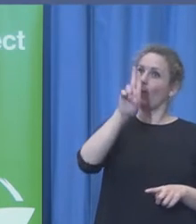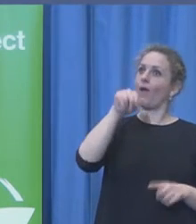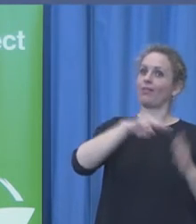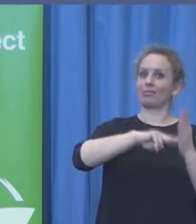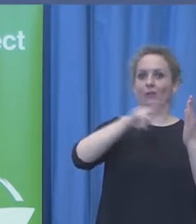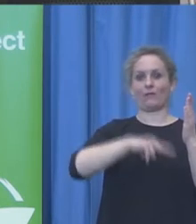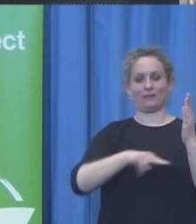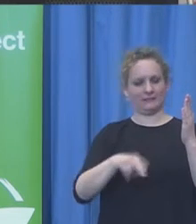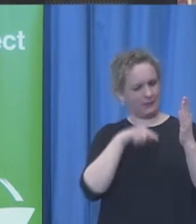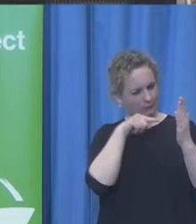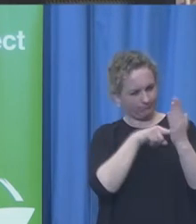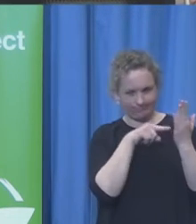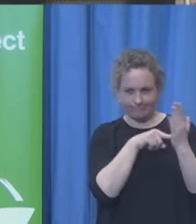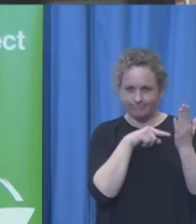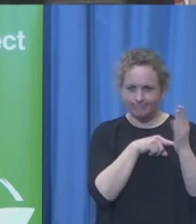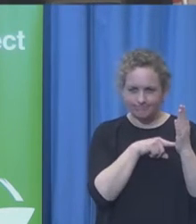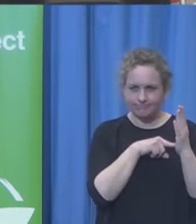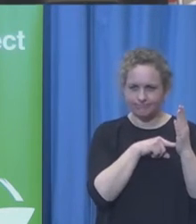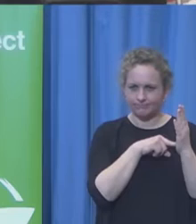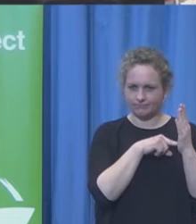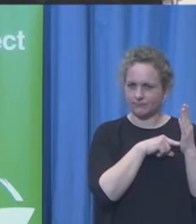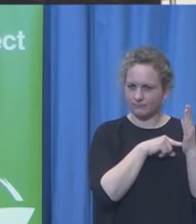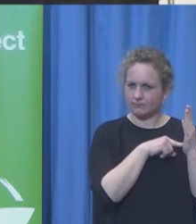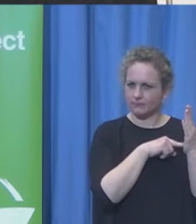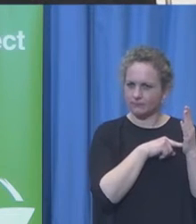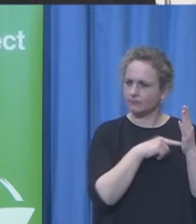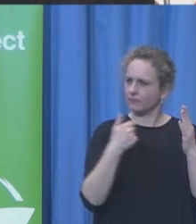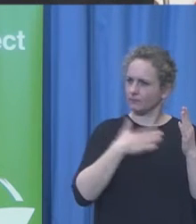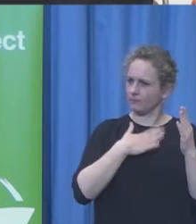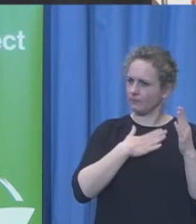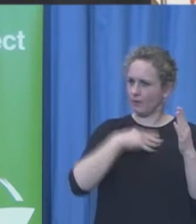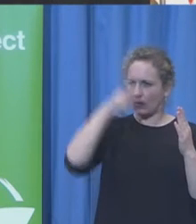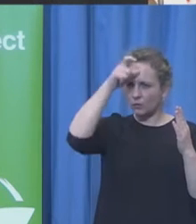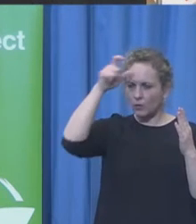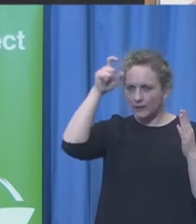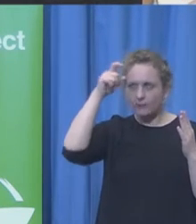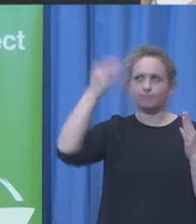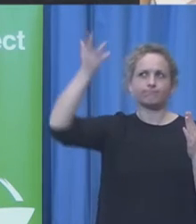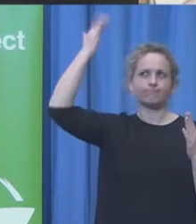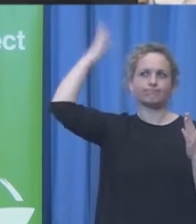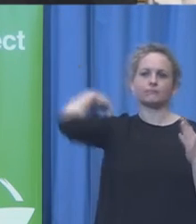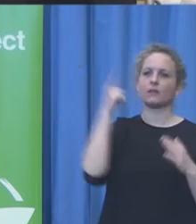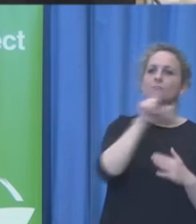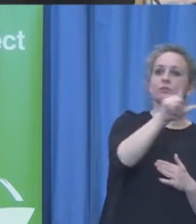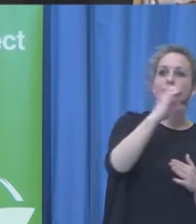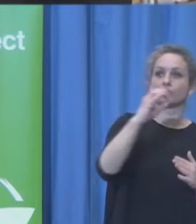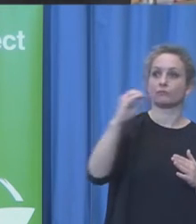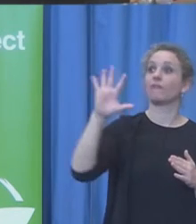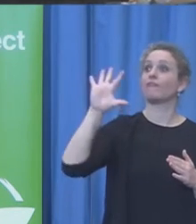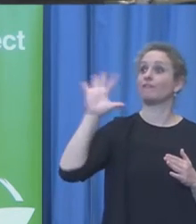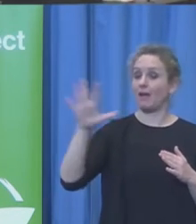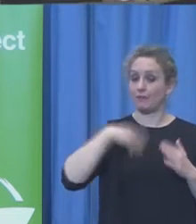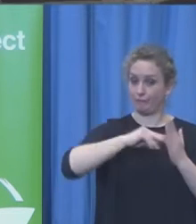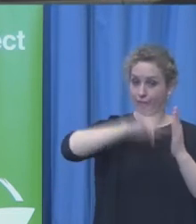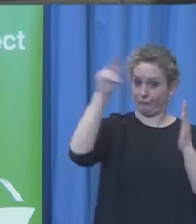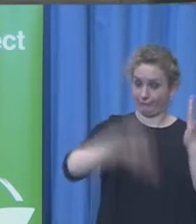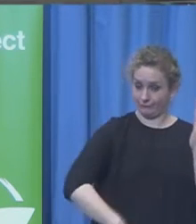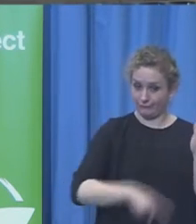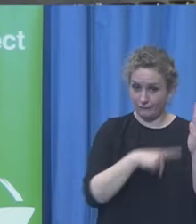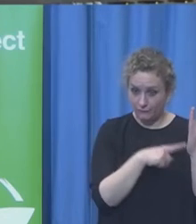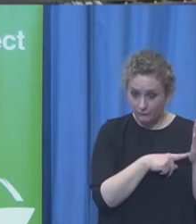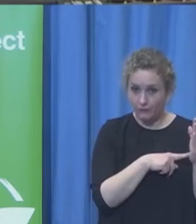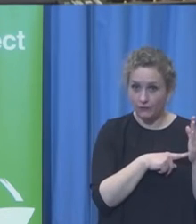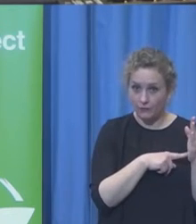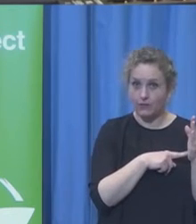in 2005. They are working in Turkey still, but